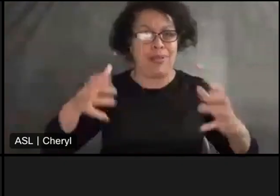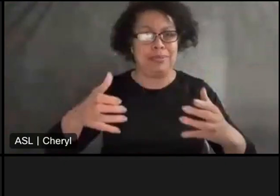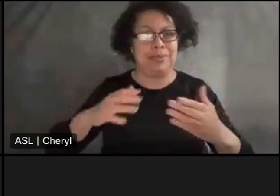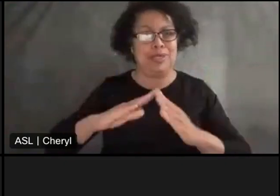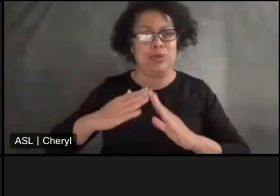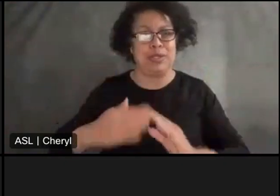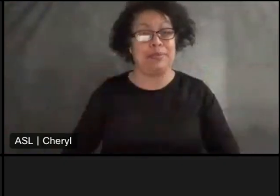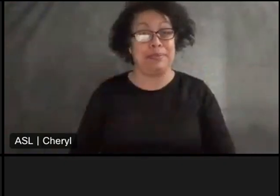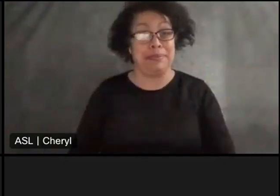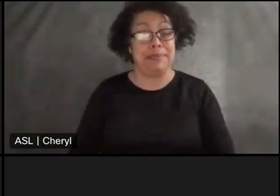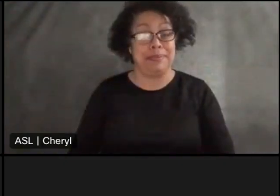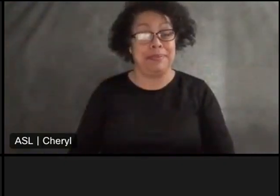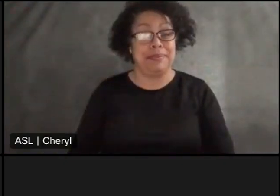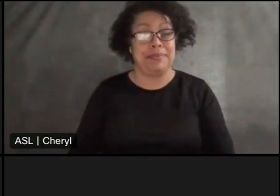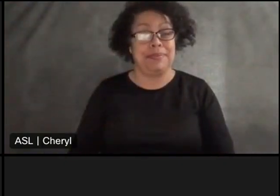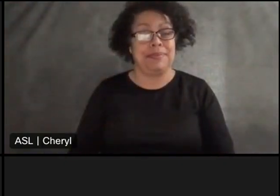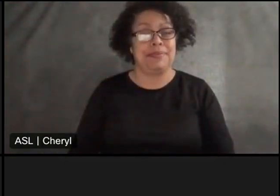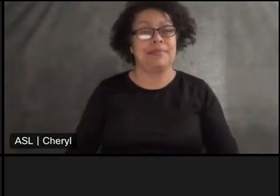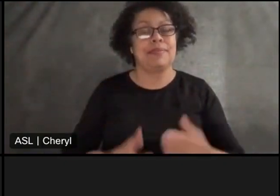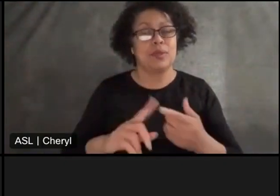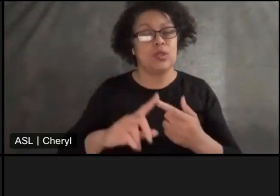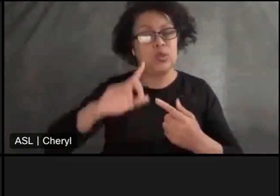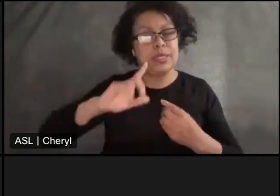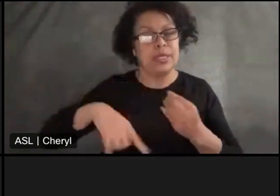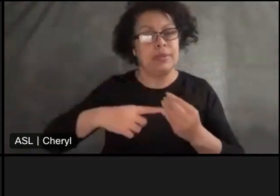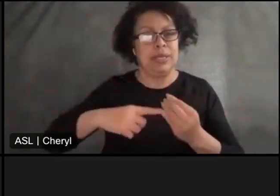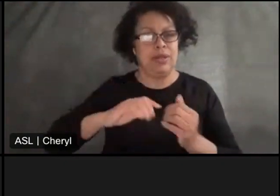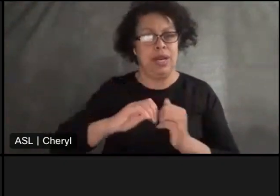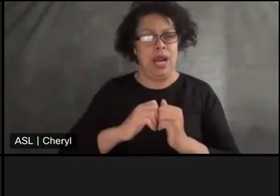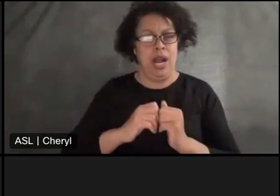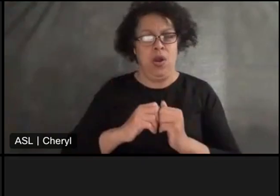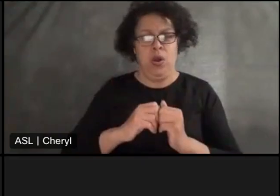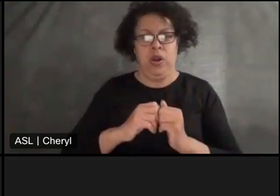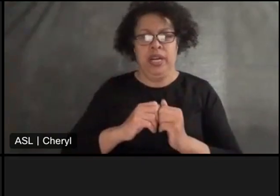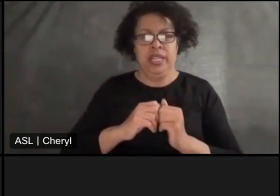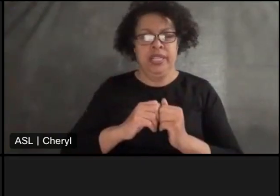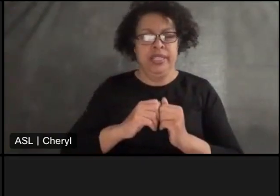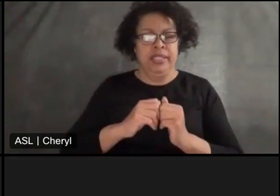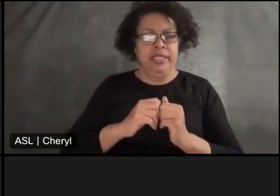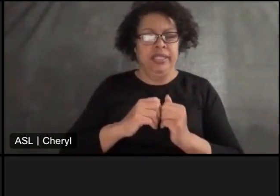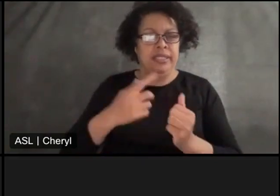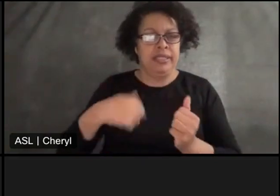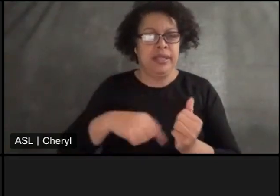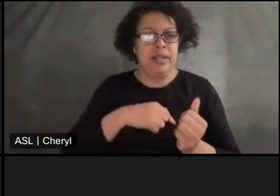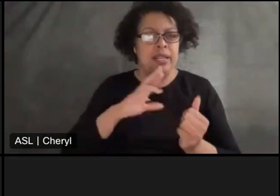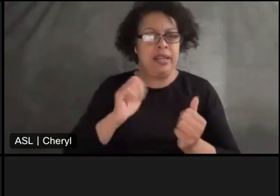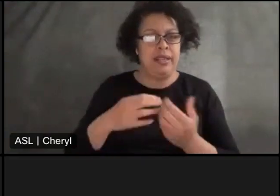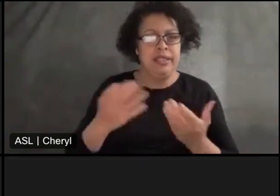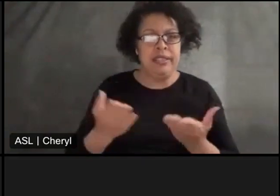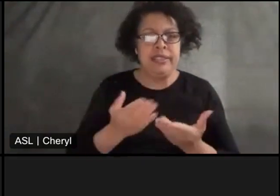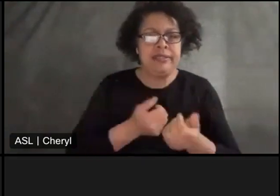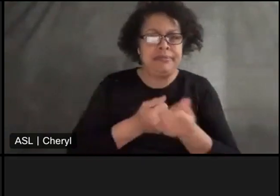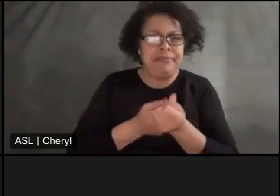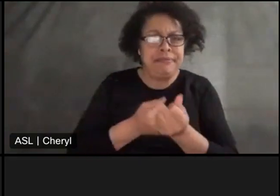ways of how we are present for each other, how we show up for